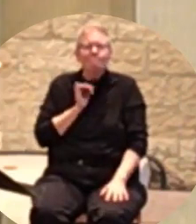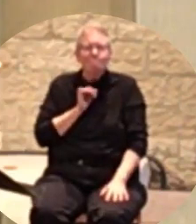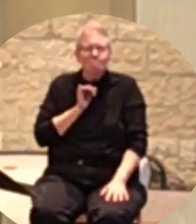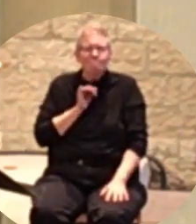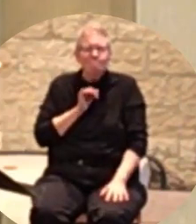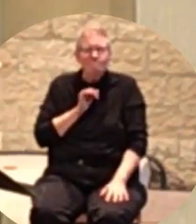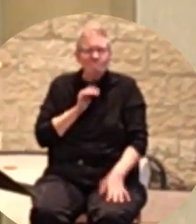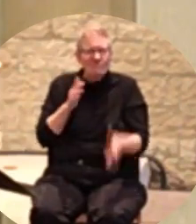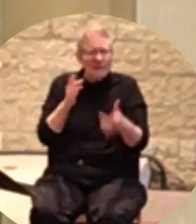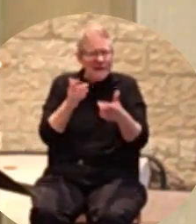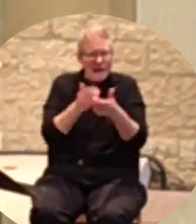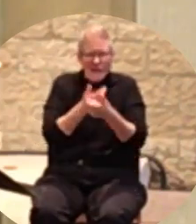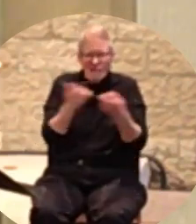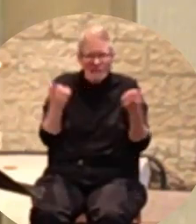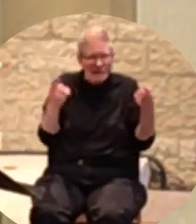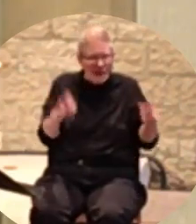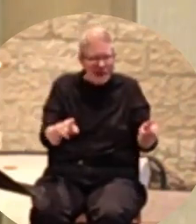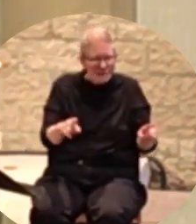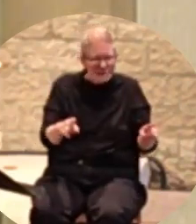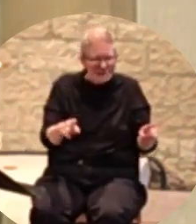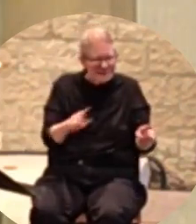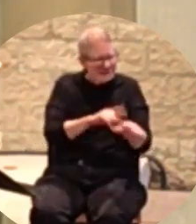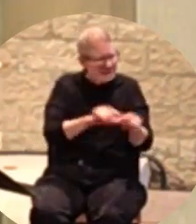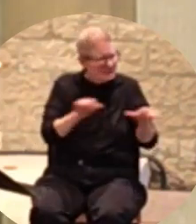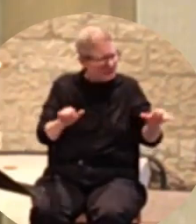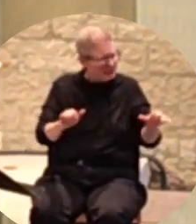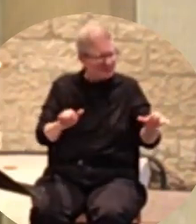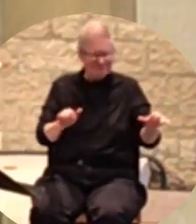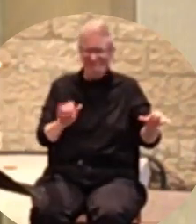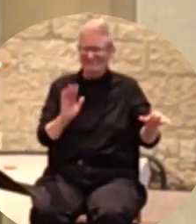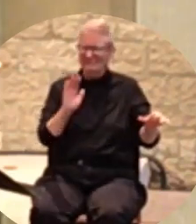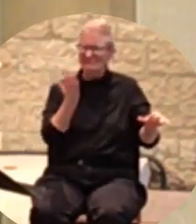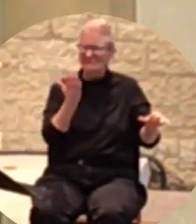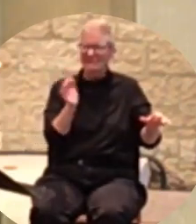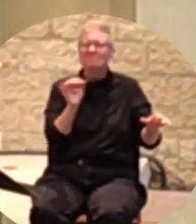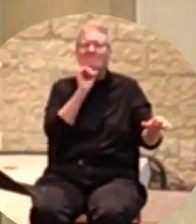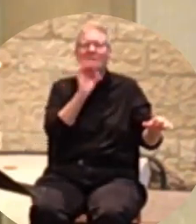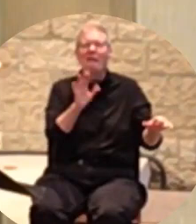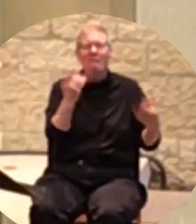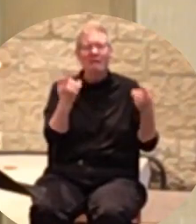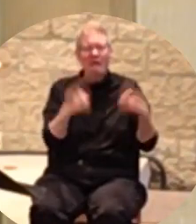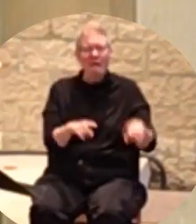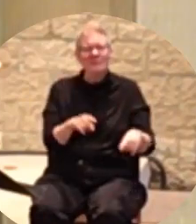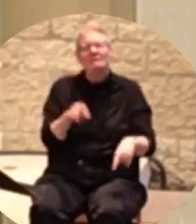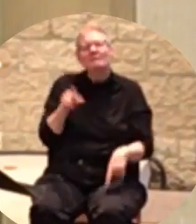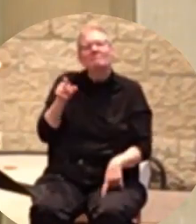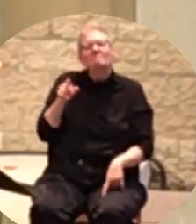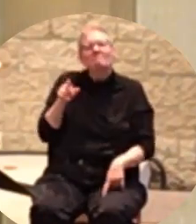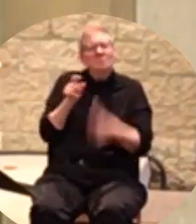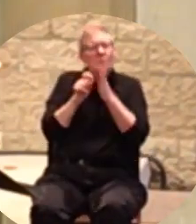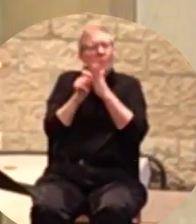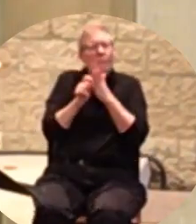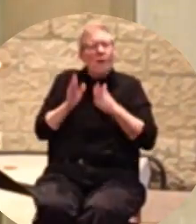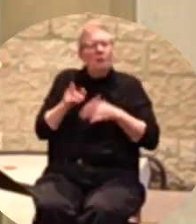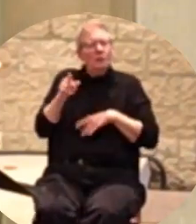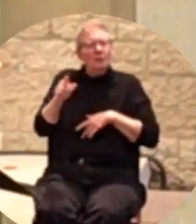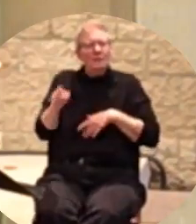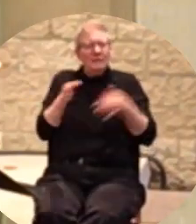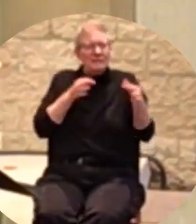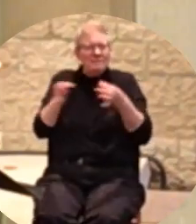Everything happens and yet nothing seems to be happening. He says it's the waiting period when the cake